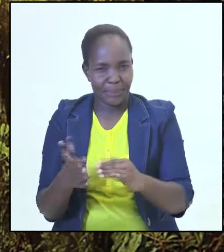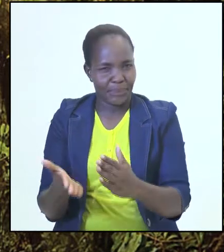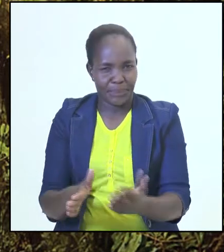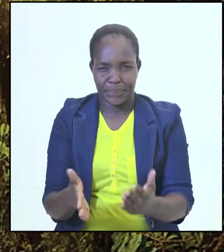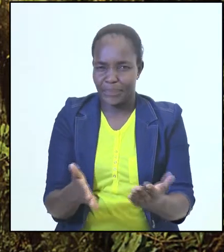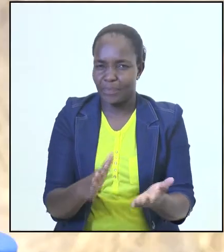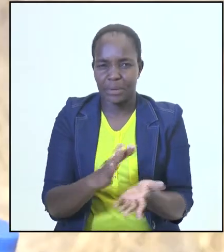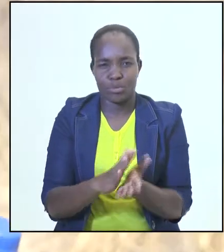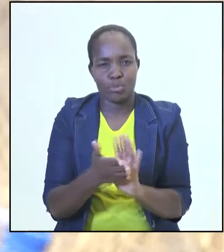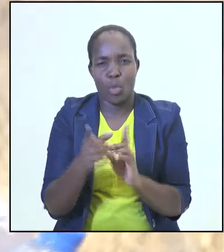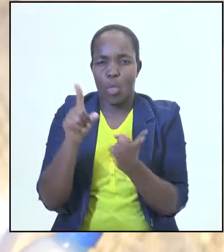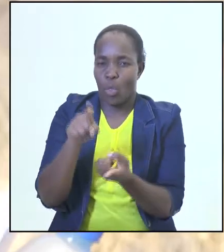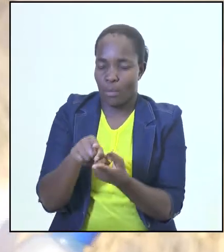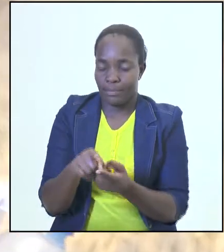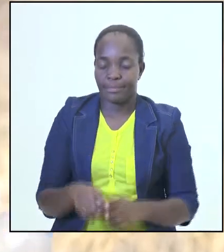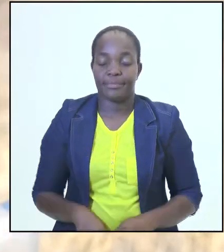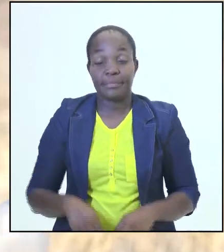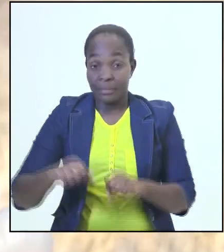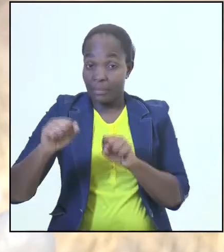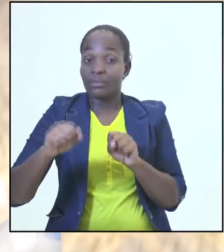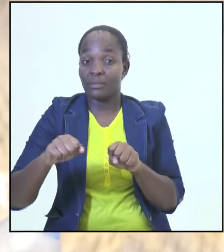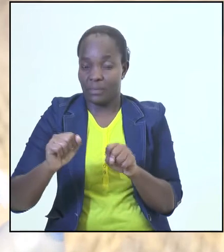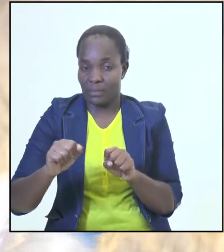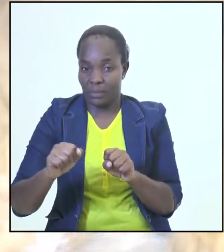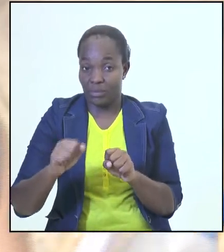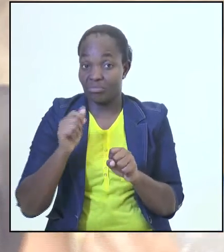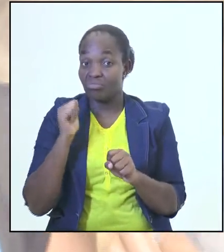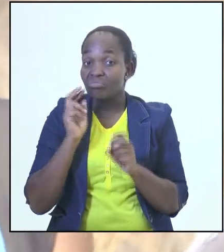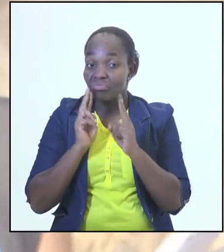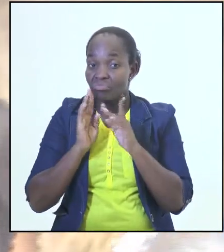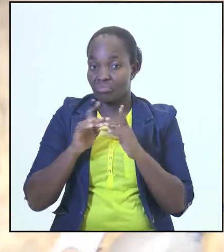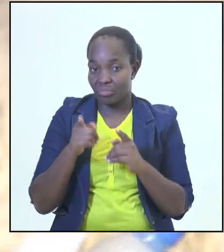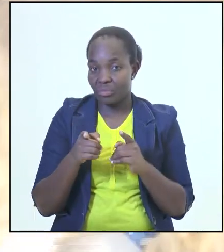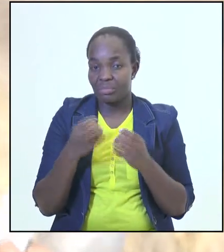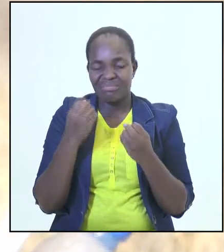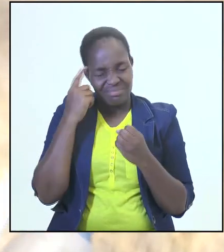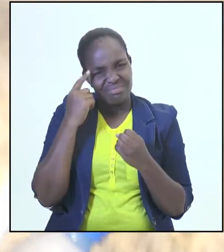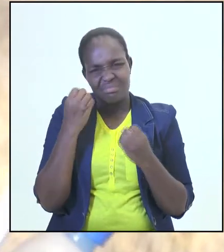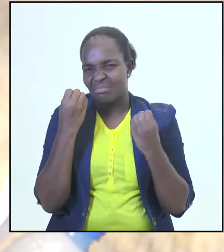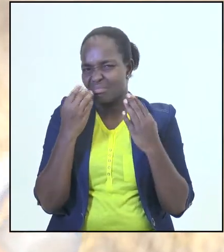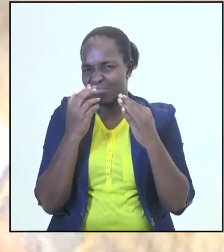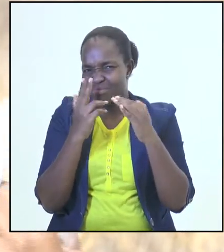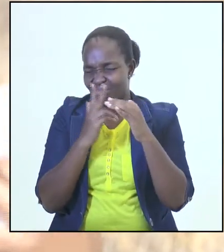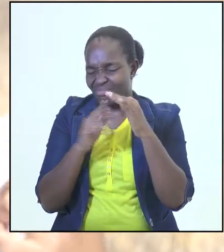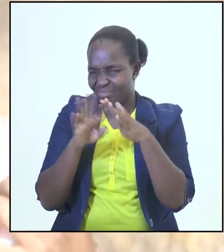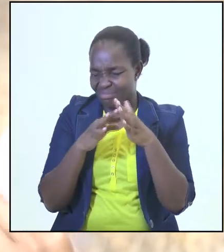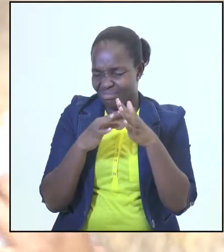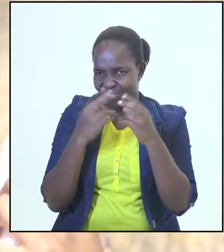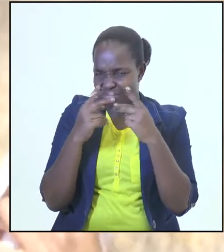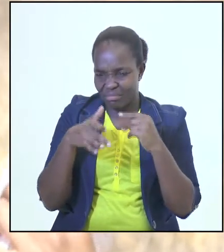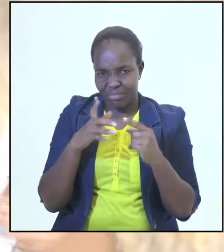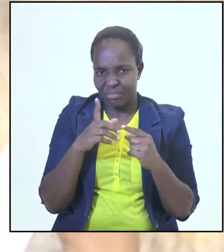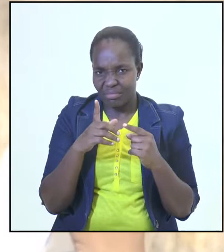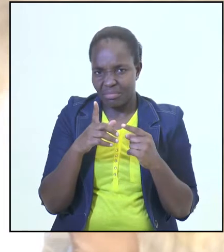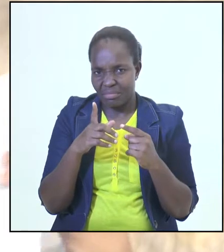become extinct. Yes, we spoke about that yesterday. I also think very few tourists will come to Namibia when there are no longer any